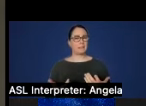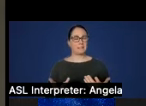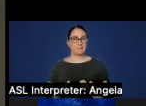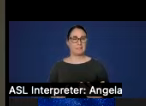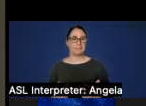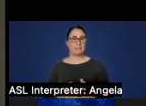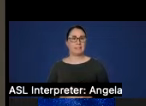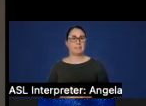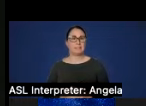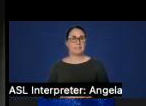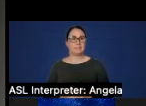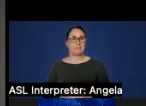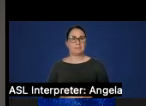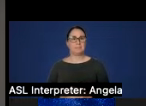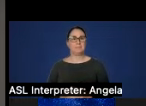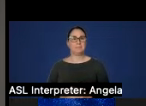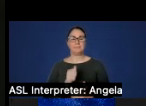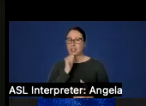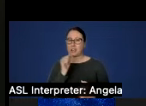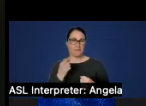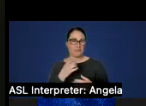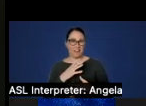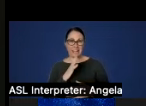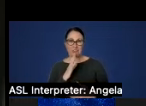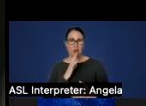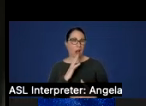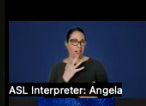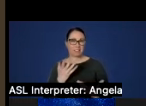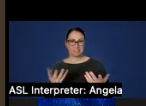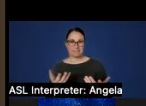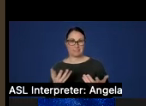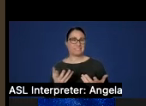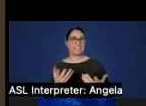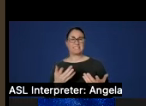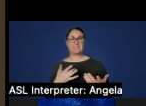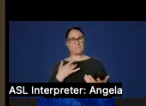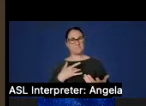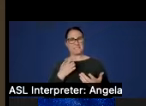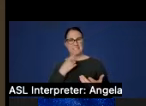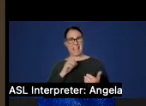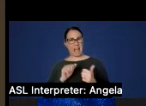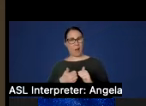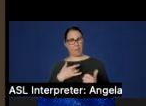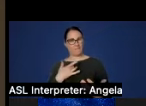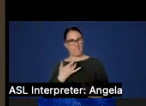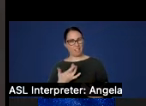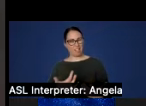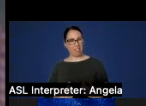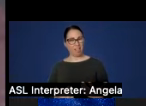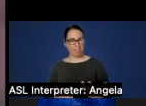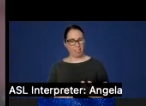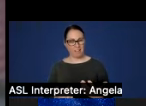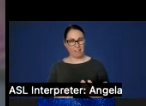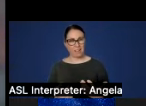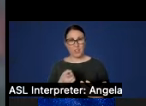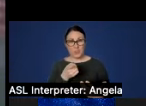living room, Mom. Yeah. I tell them things like, you know, you're our future. You